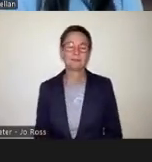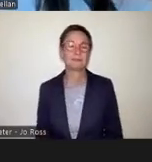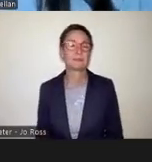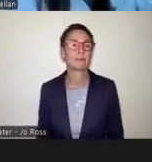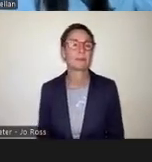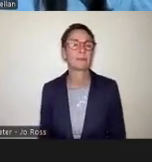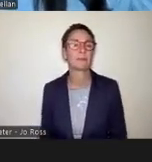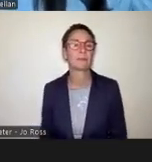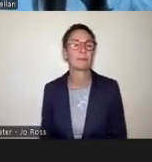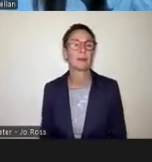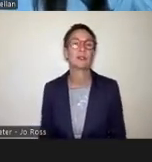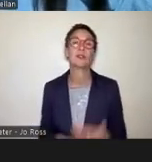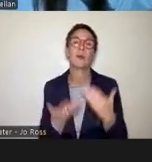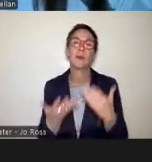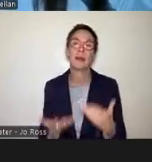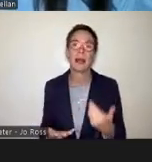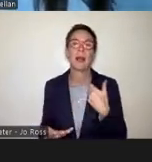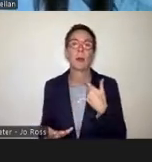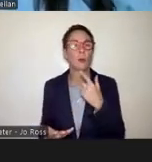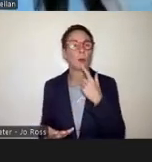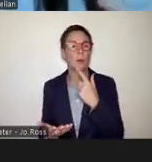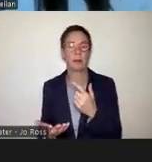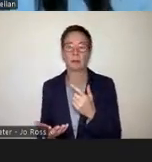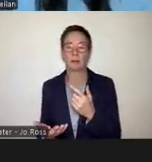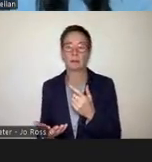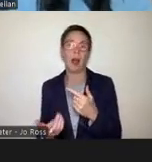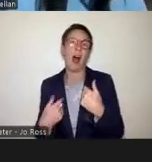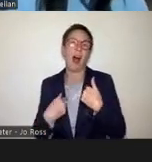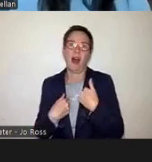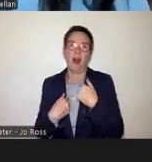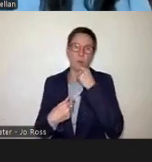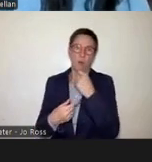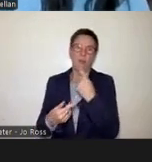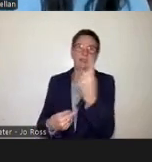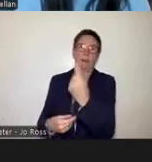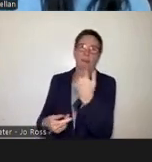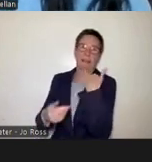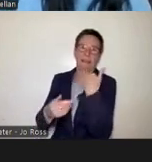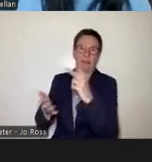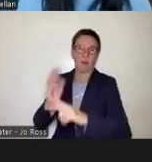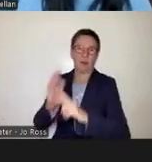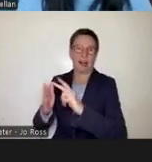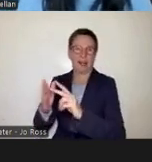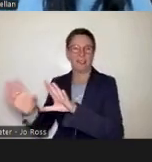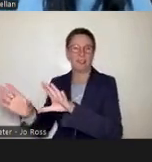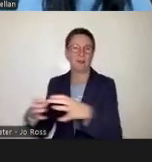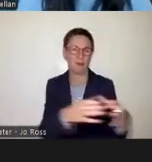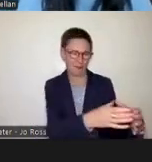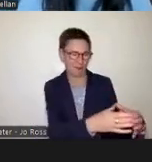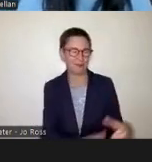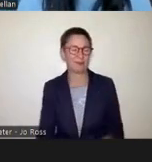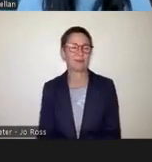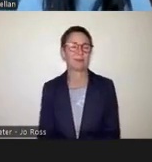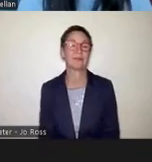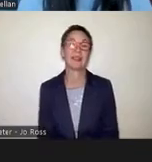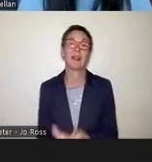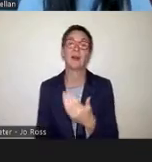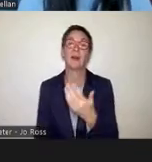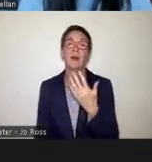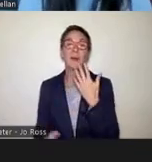So I'm going to put you into I'm not going to do it, someone else is going to put you into breakout rooms, and in those breakout